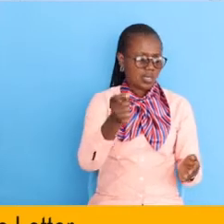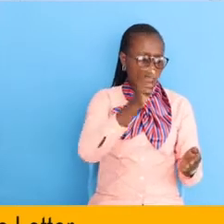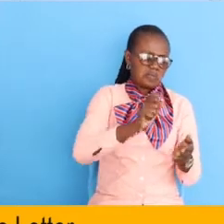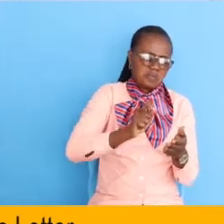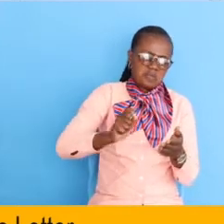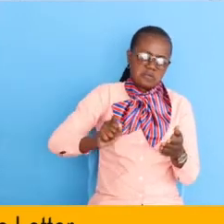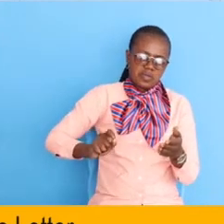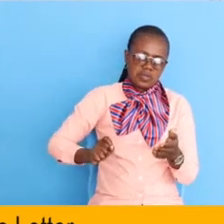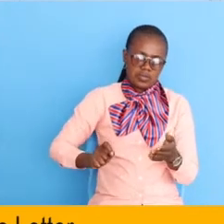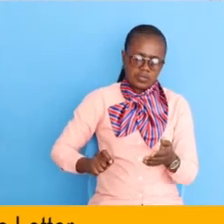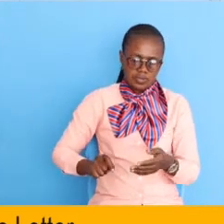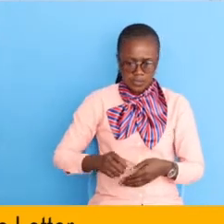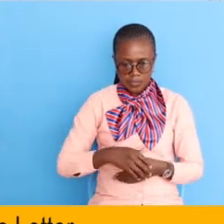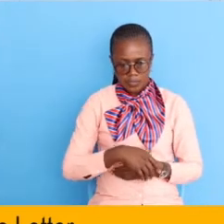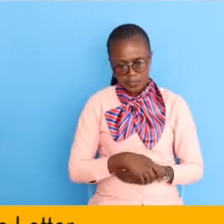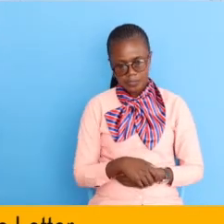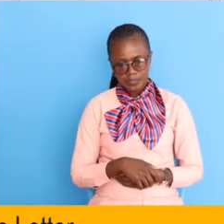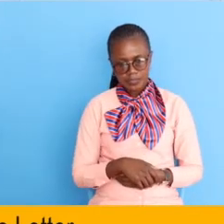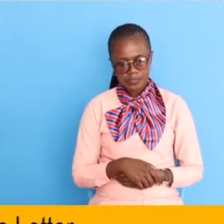For example, if you are